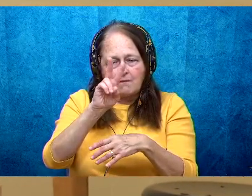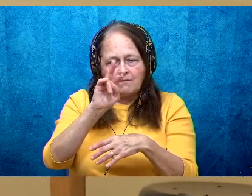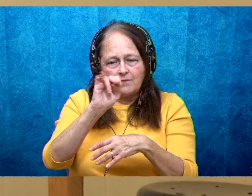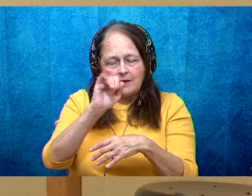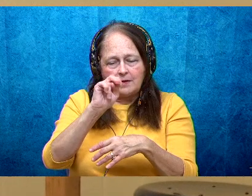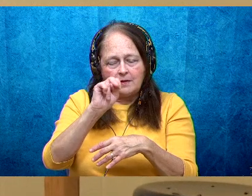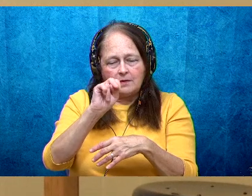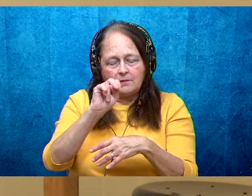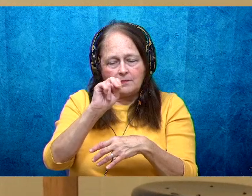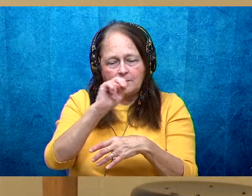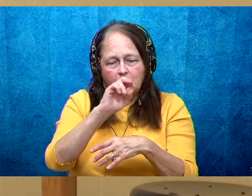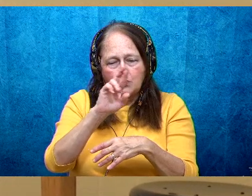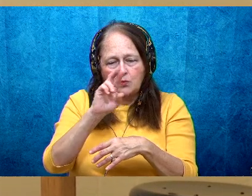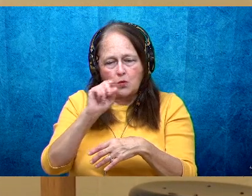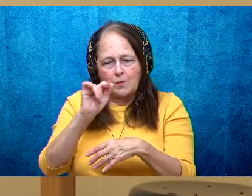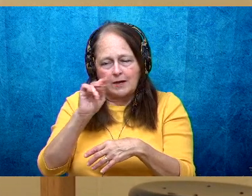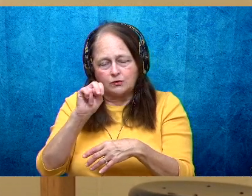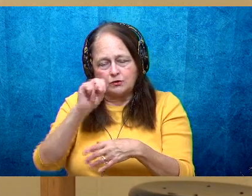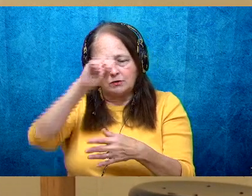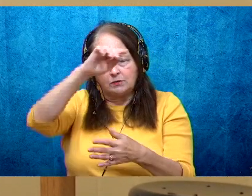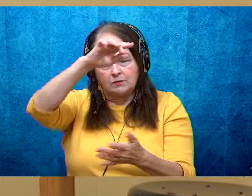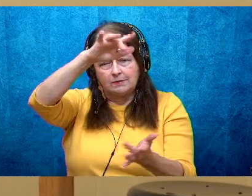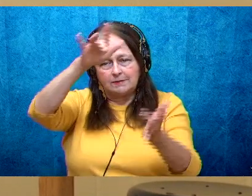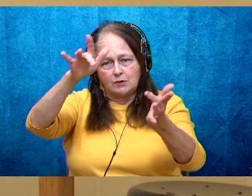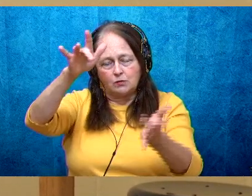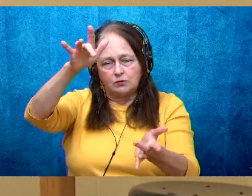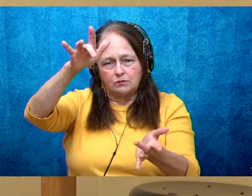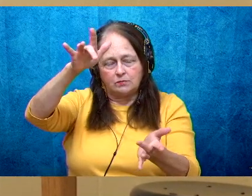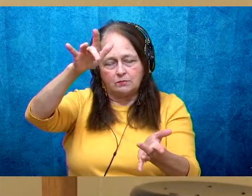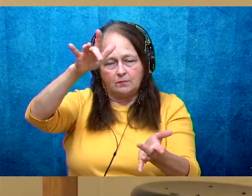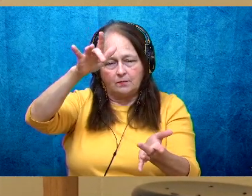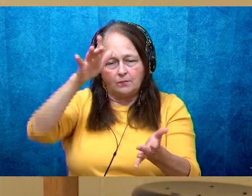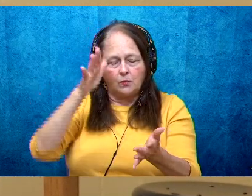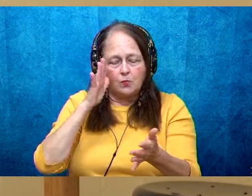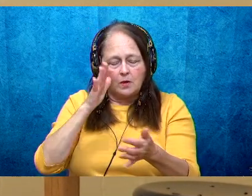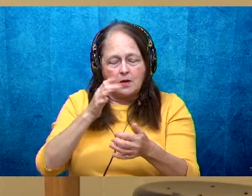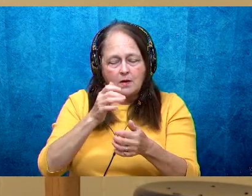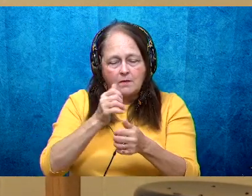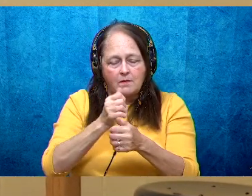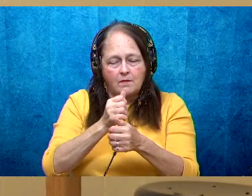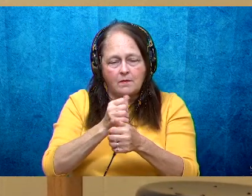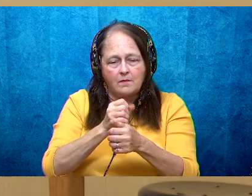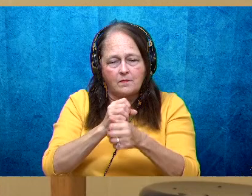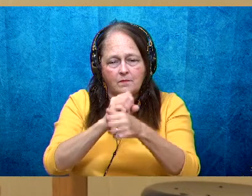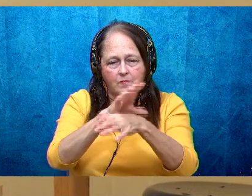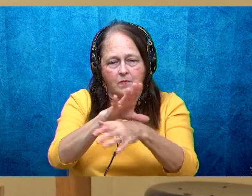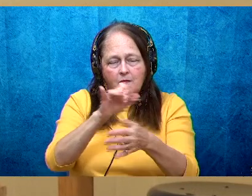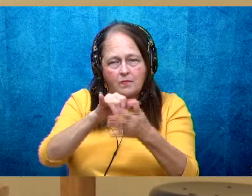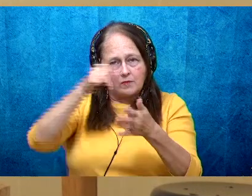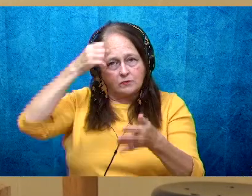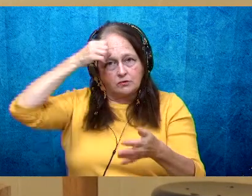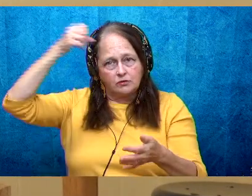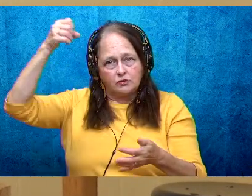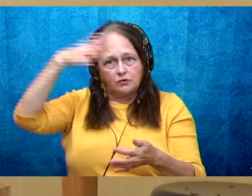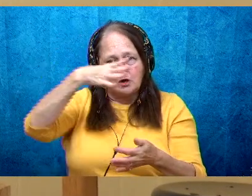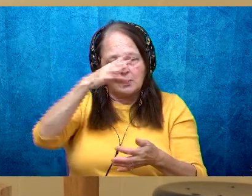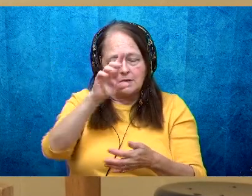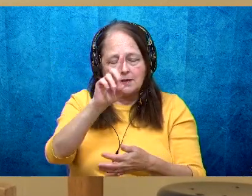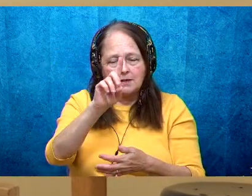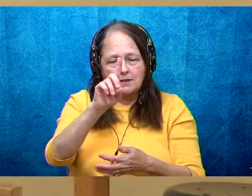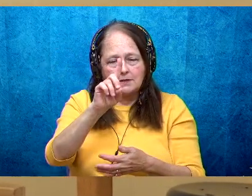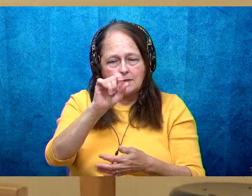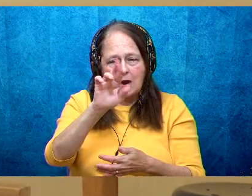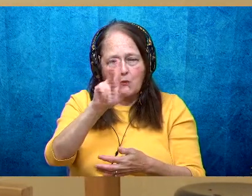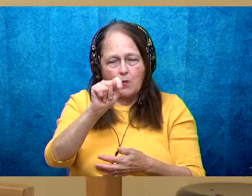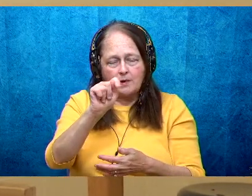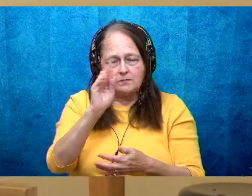tilt? Well, it's clearly going to affect the amount of direct sunlight the Earth receives. And like